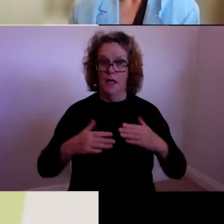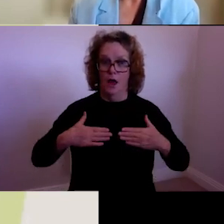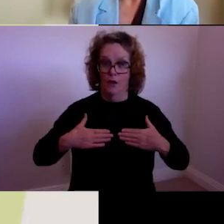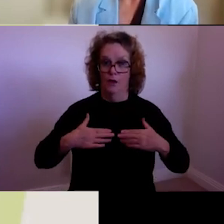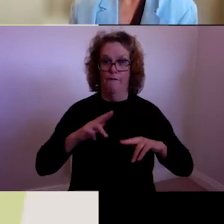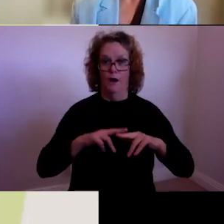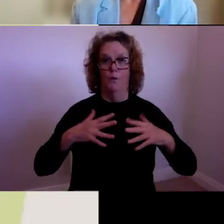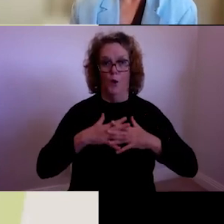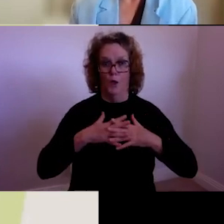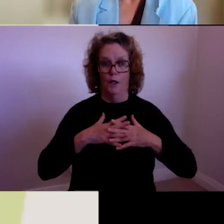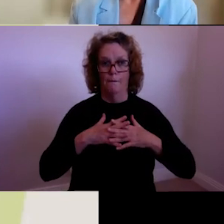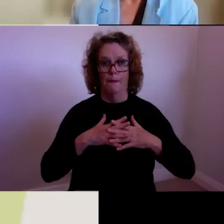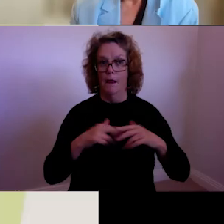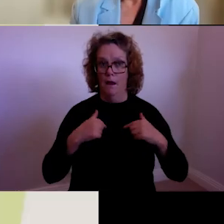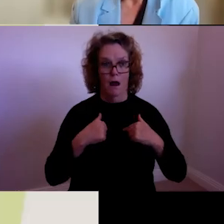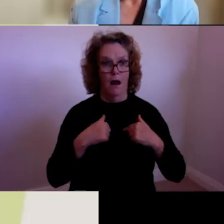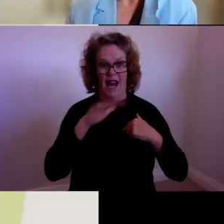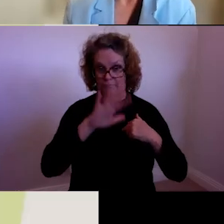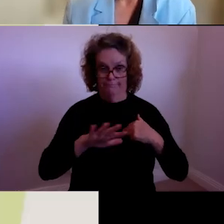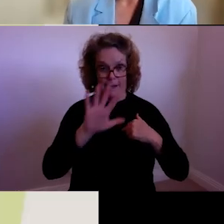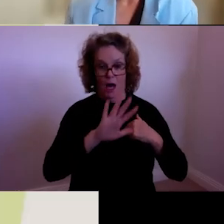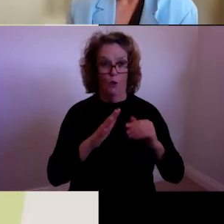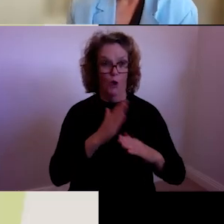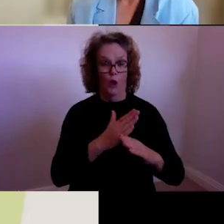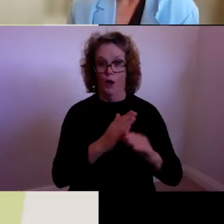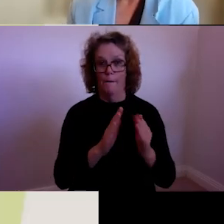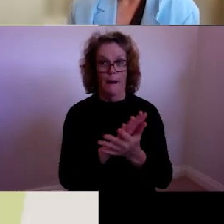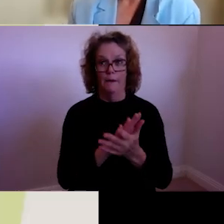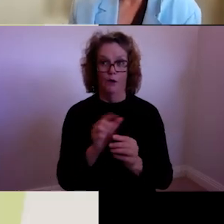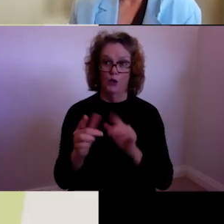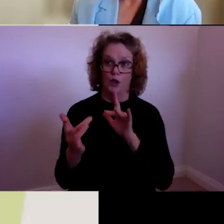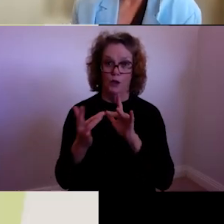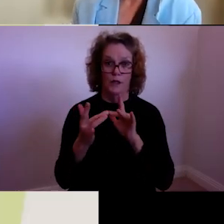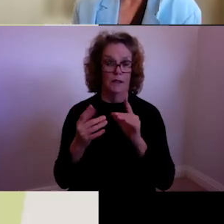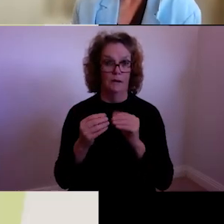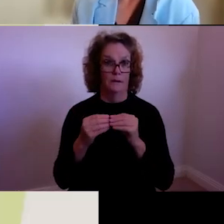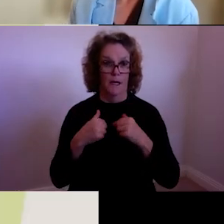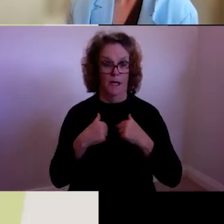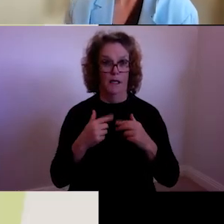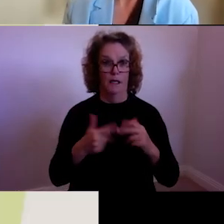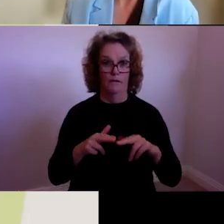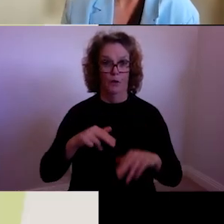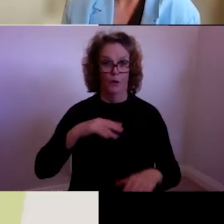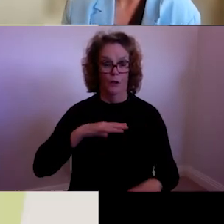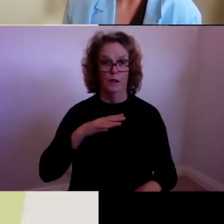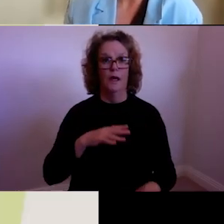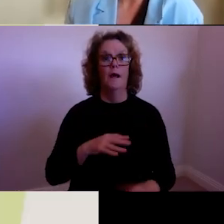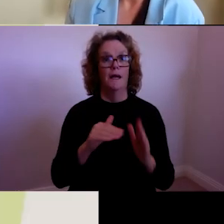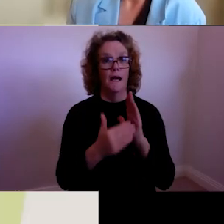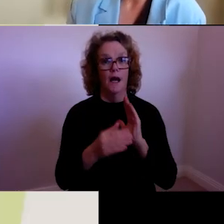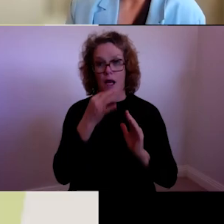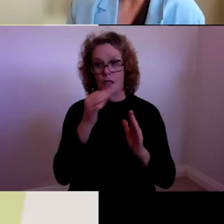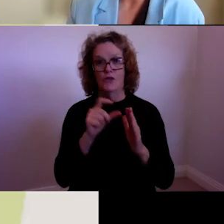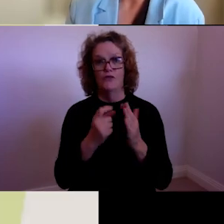be contacted about any of this work. But for now, I would love to hand over to my colleague Dragana from the Kids